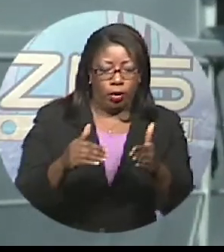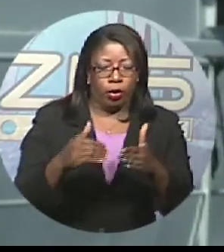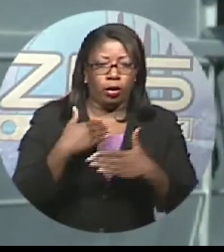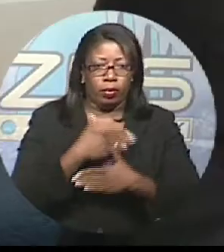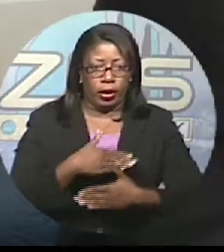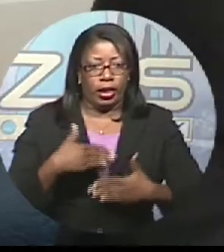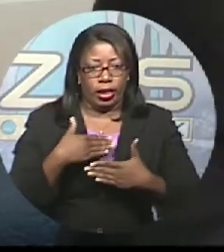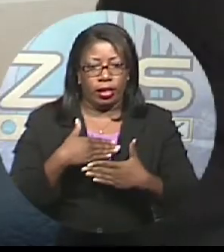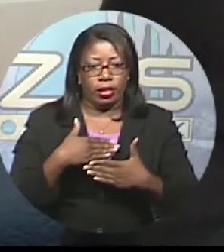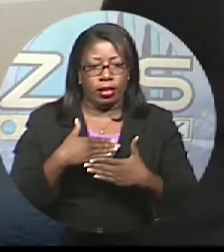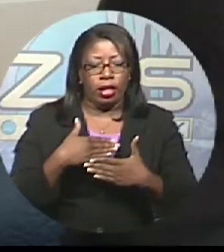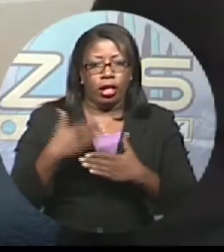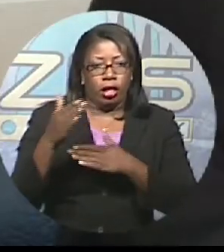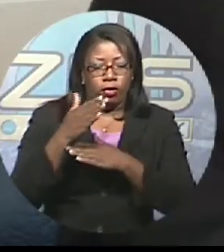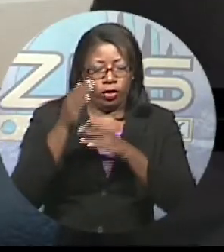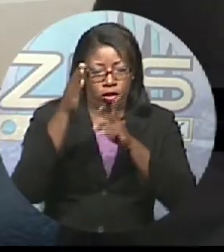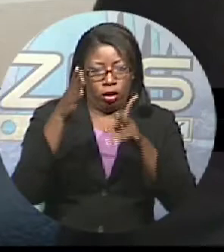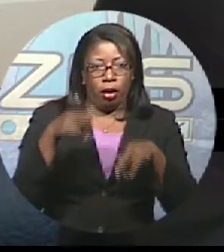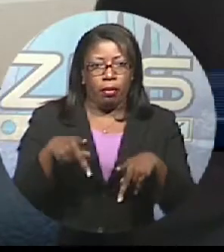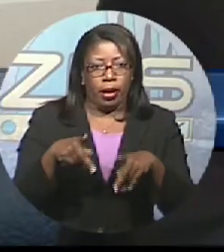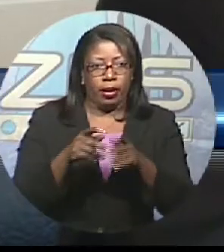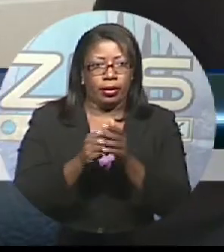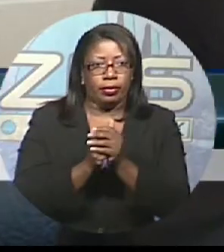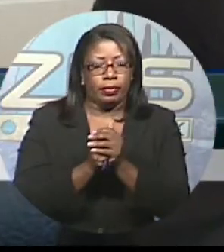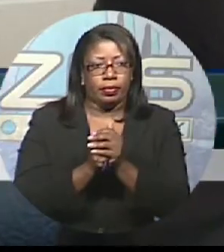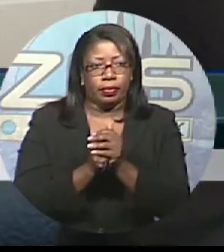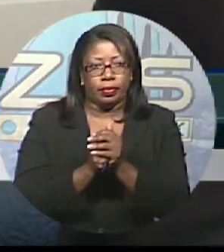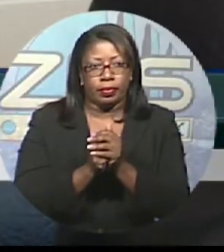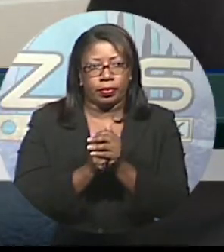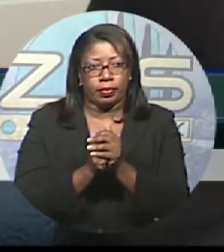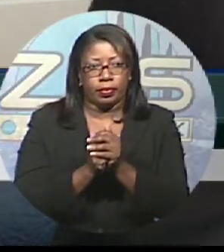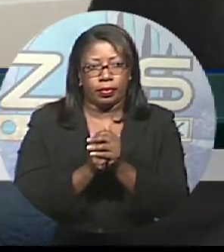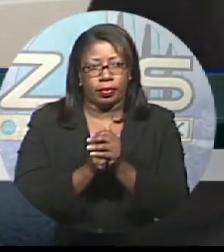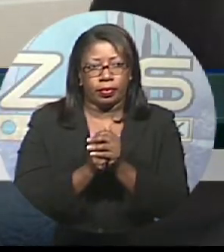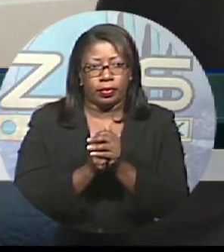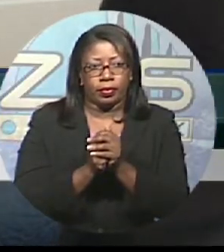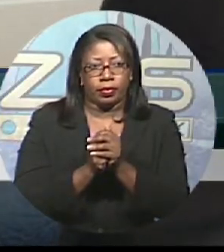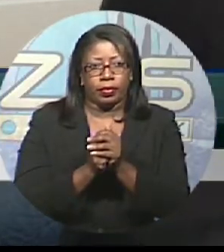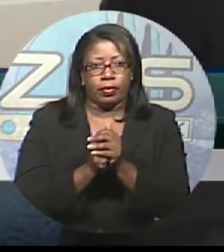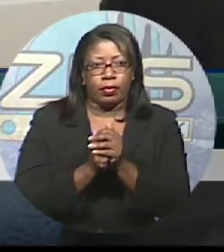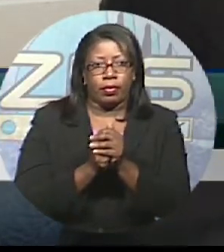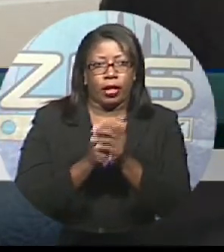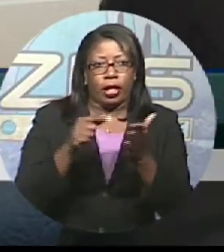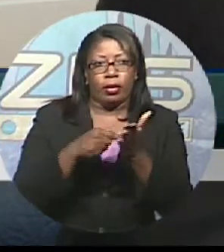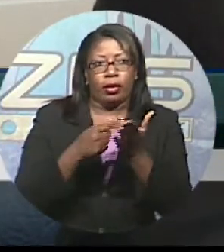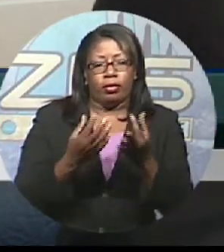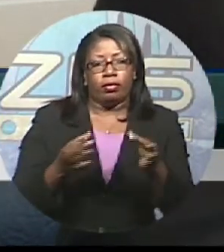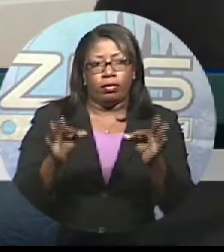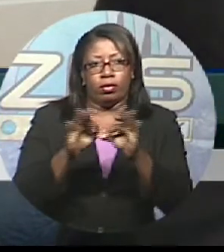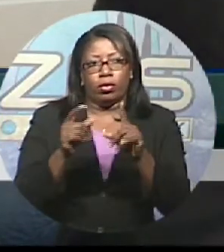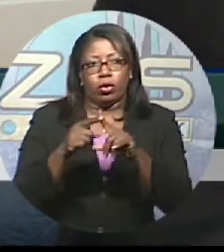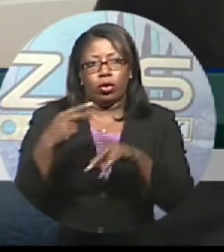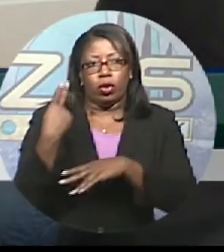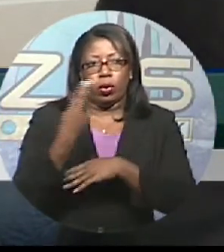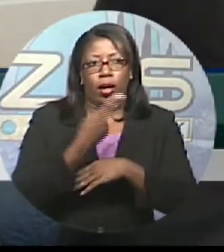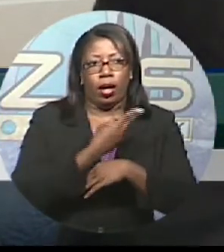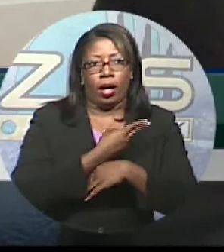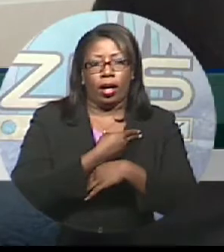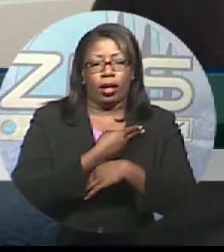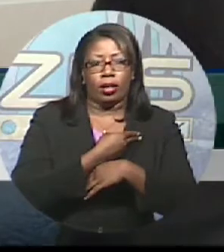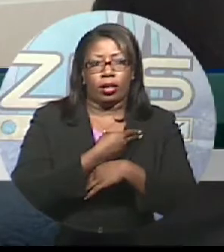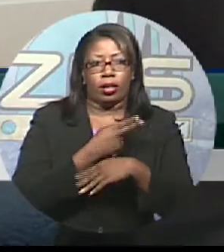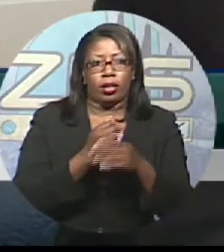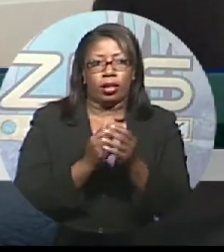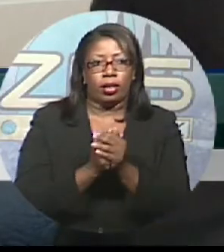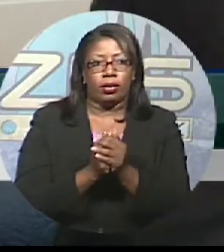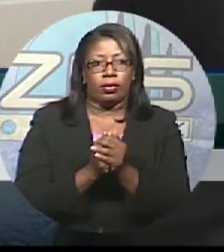by Dominicans. The last boat to be produced, the Roro, is going to be of inestimable value to us in terms of